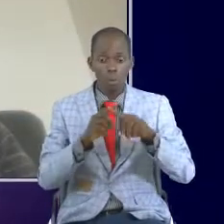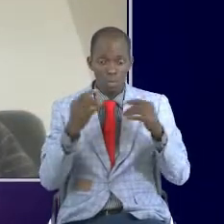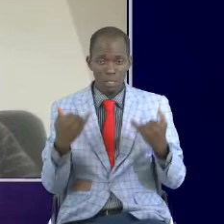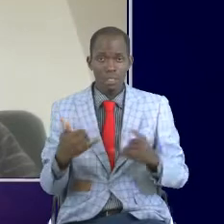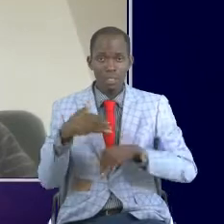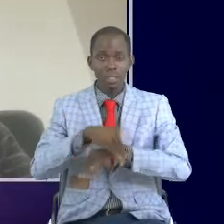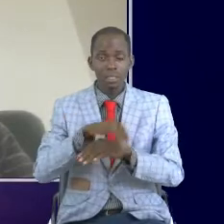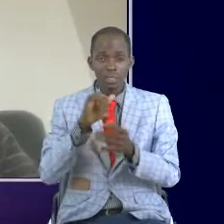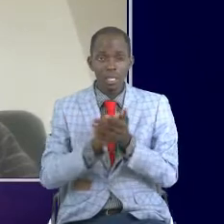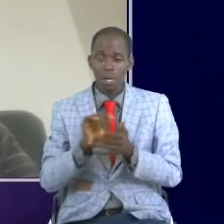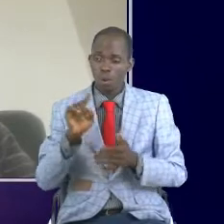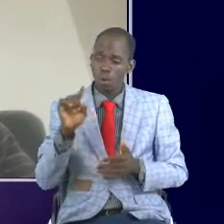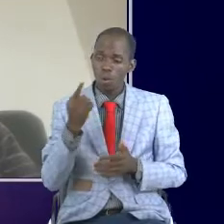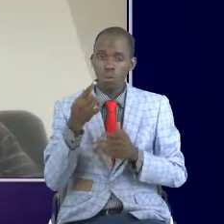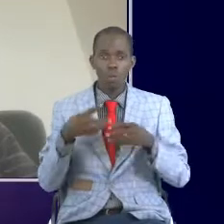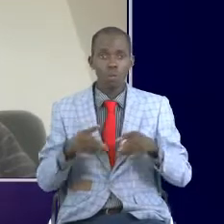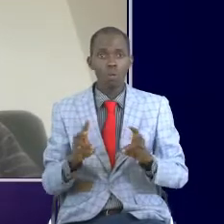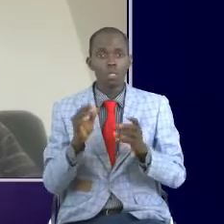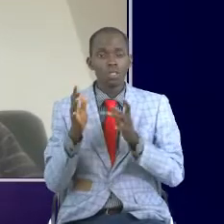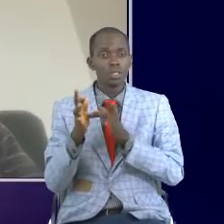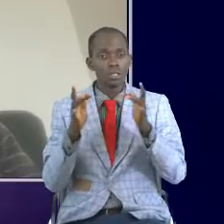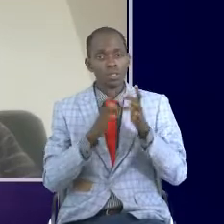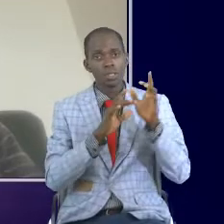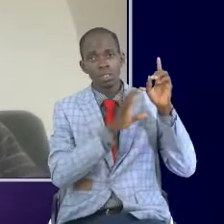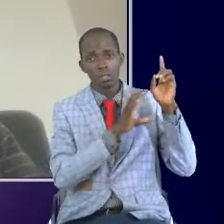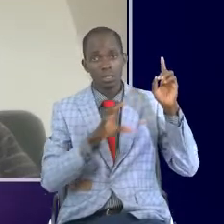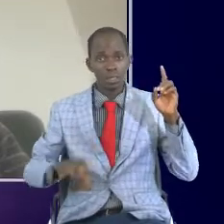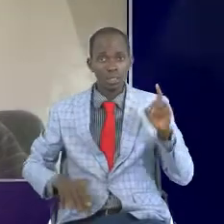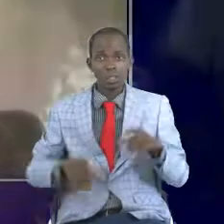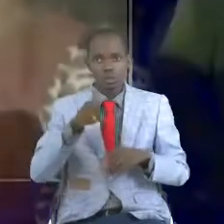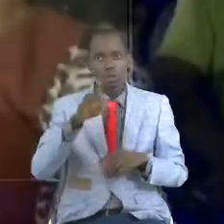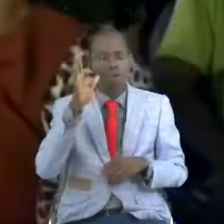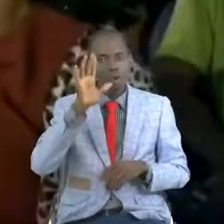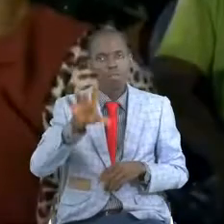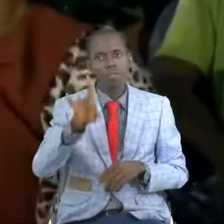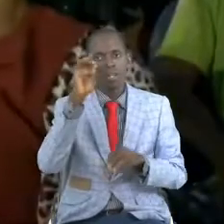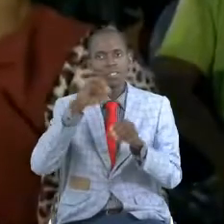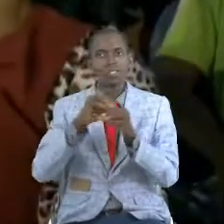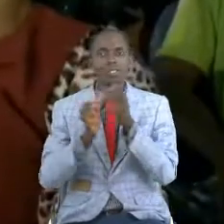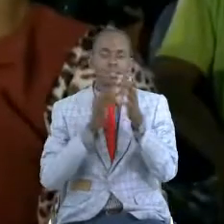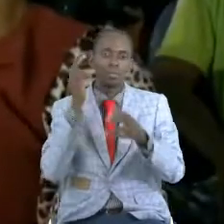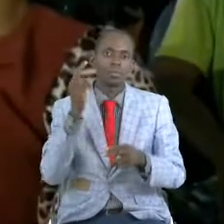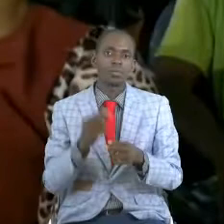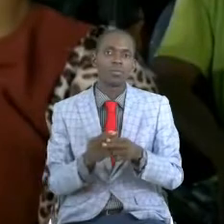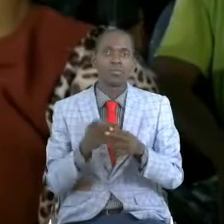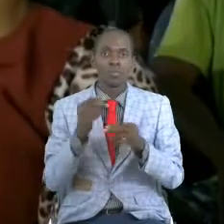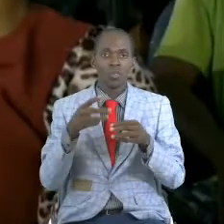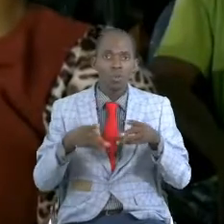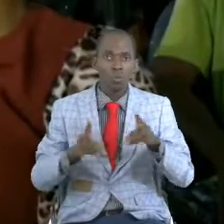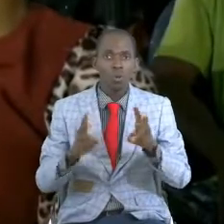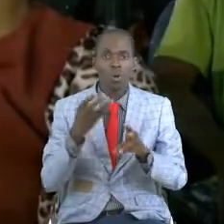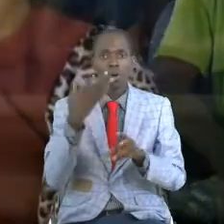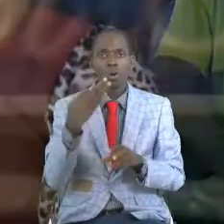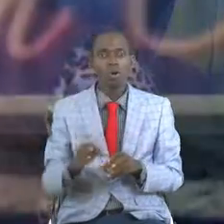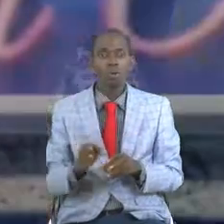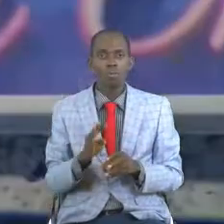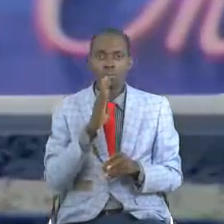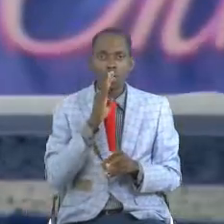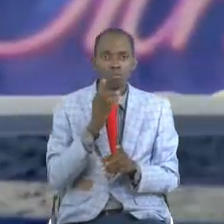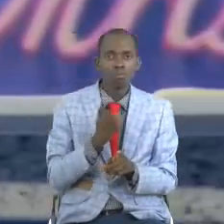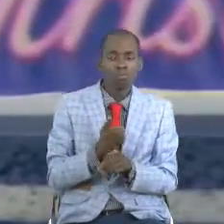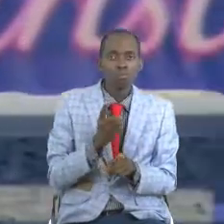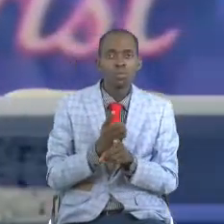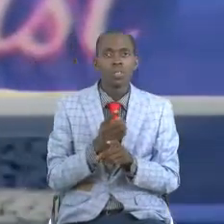way, Jesus Christ, you will find. The way of uprightness, and the way